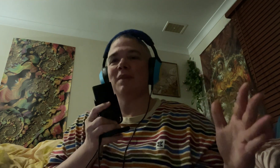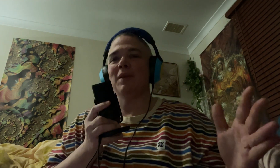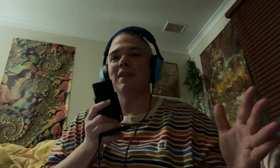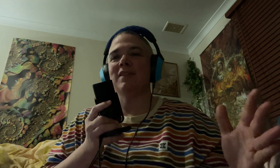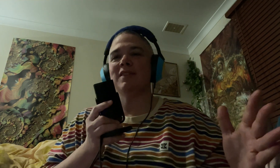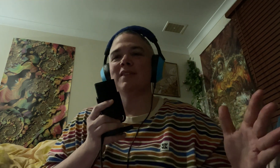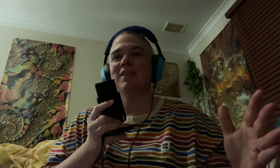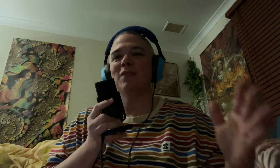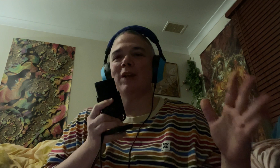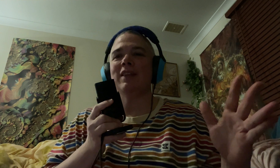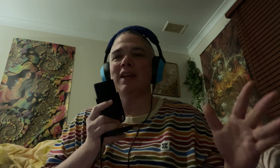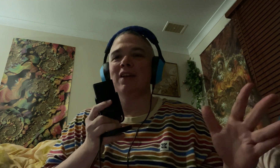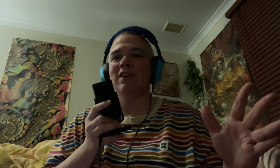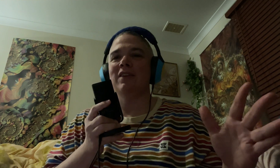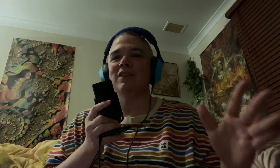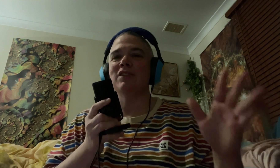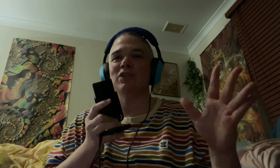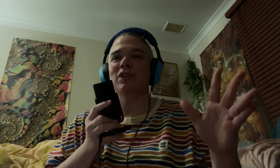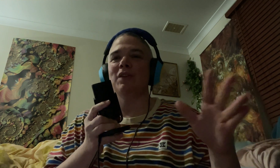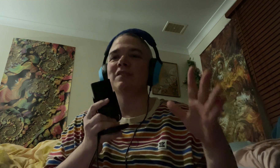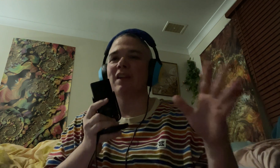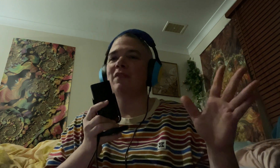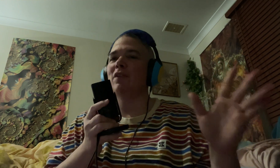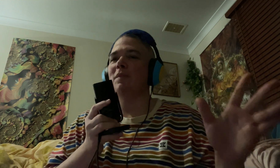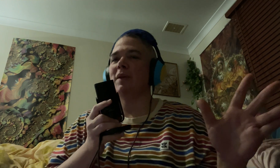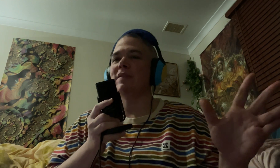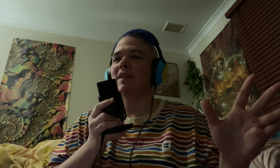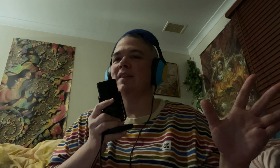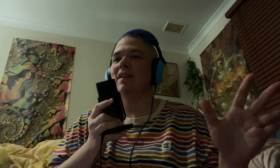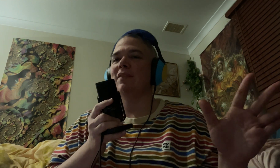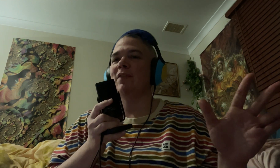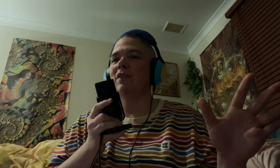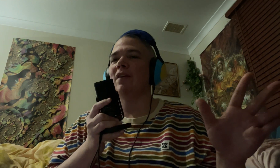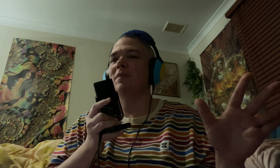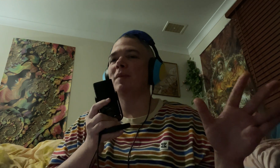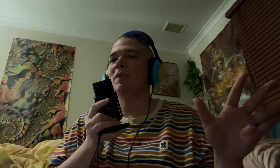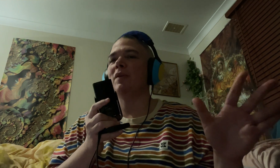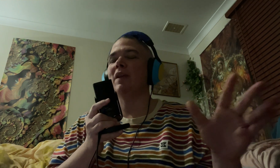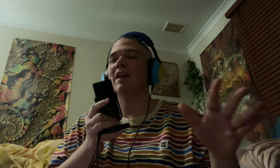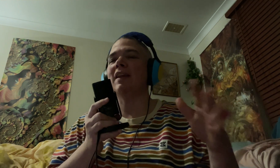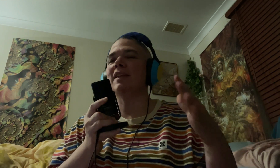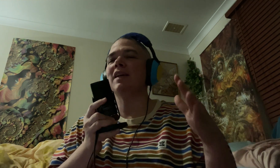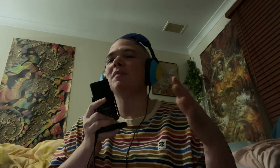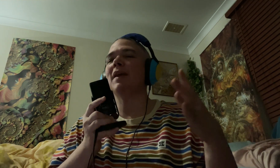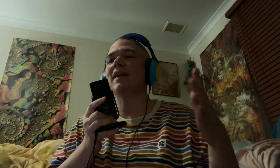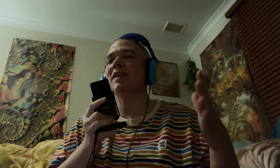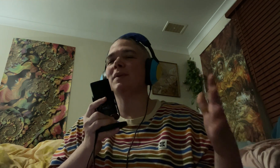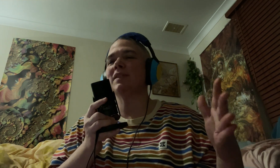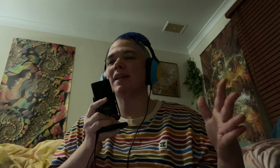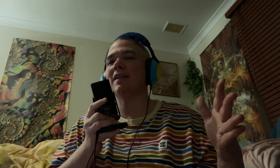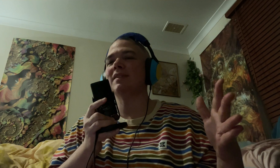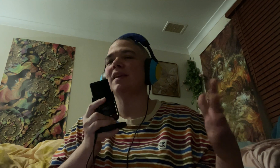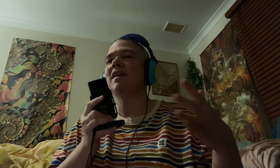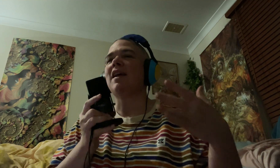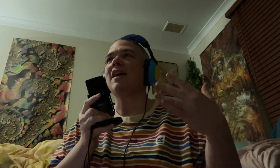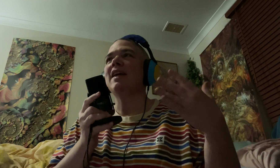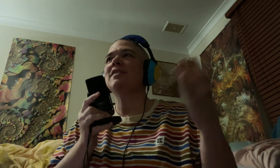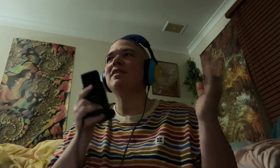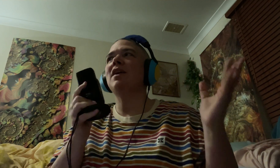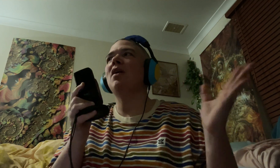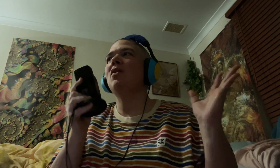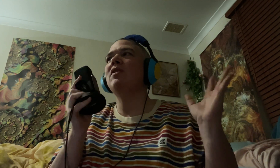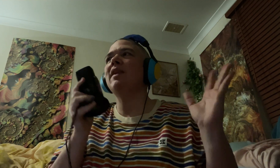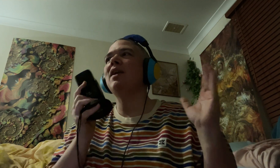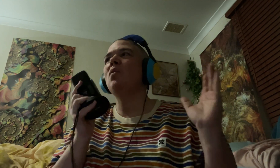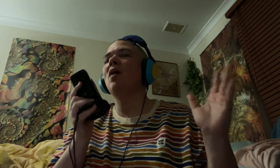that statement right there should set off alarm bells, I think, for a lot of people. Like anytime anyone says